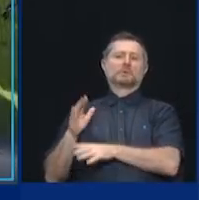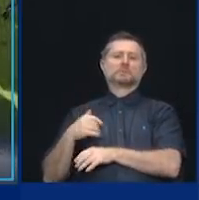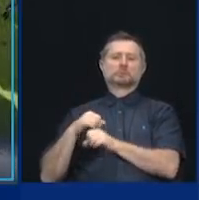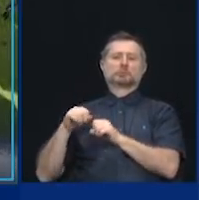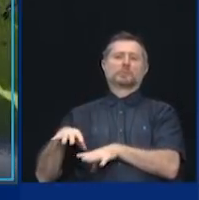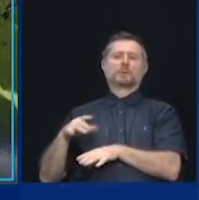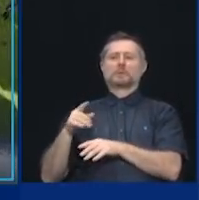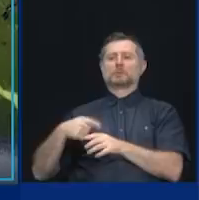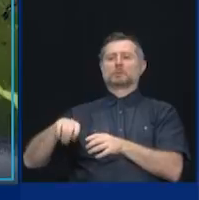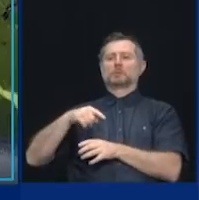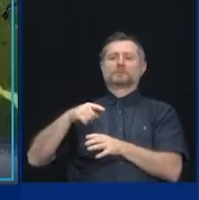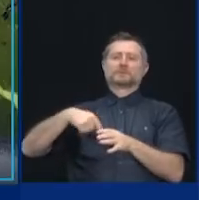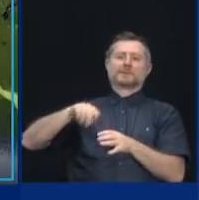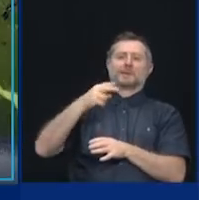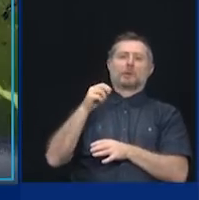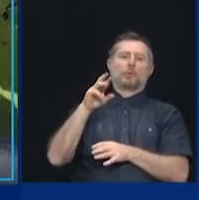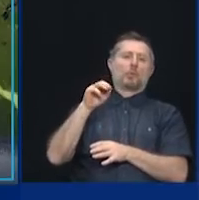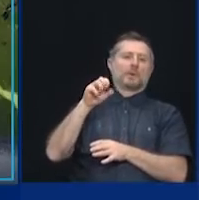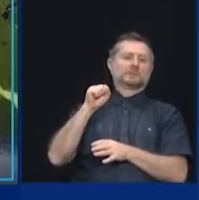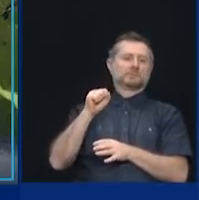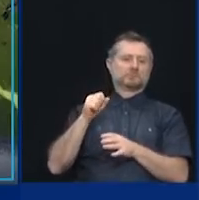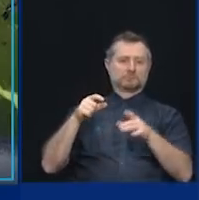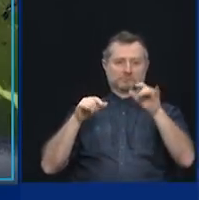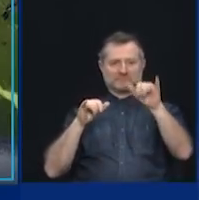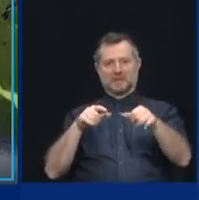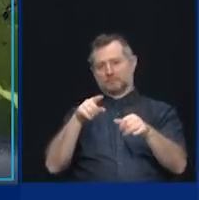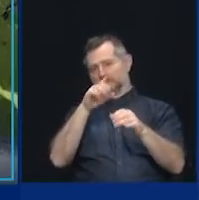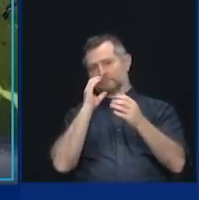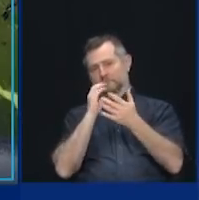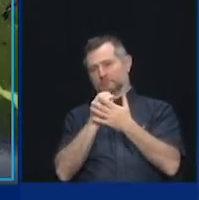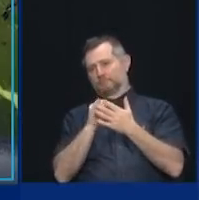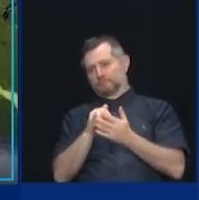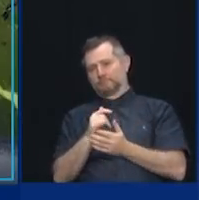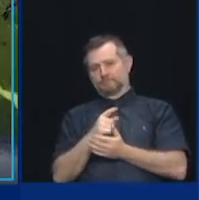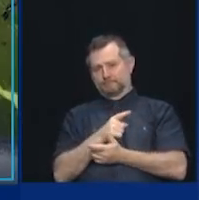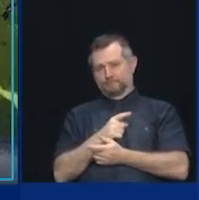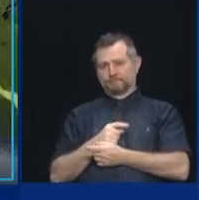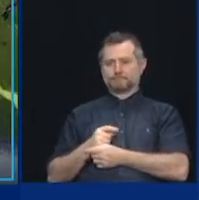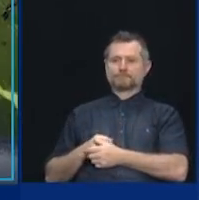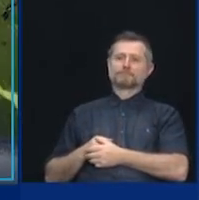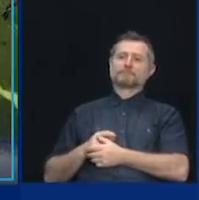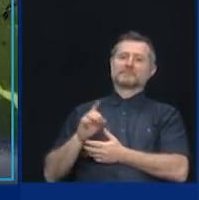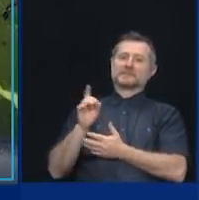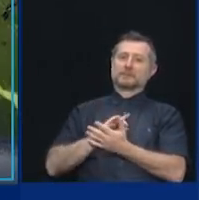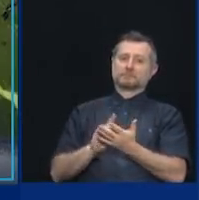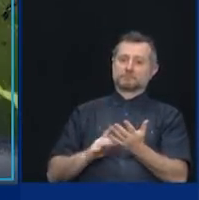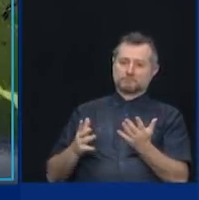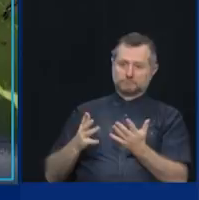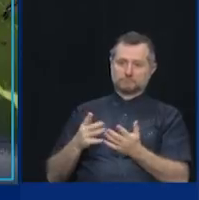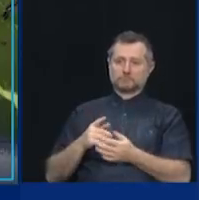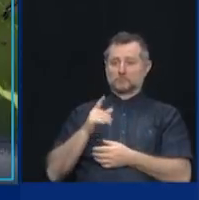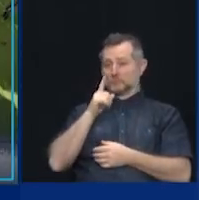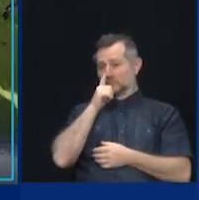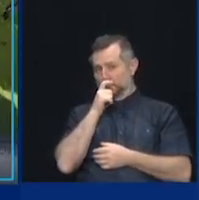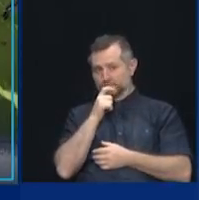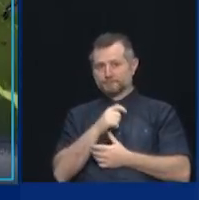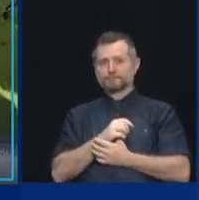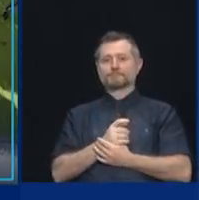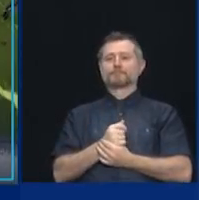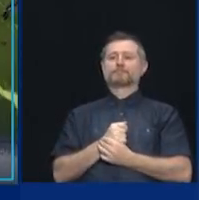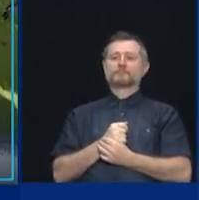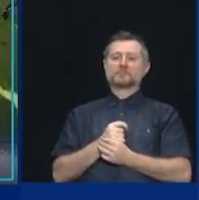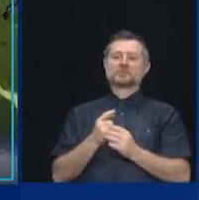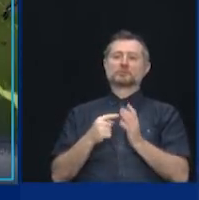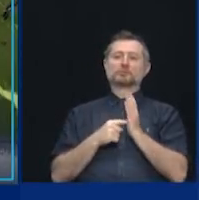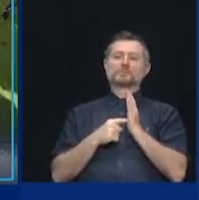Heroes. Circle of Heroes Monument was designed by representatives of the